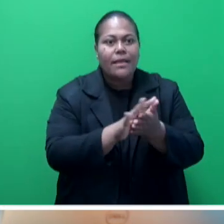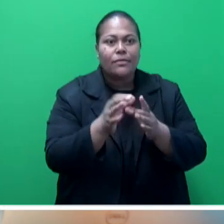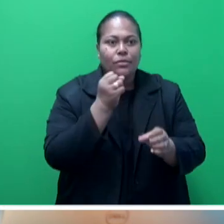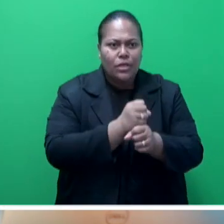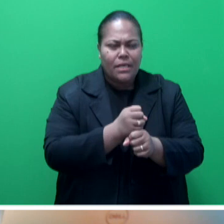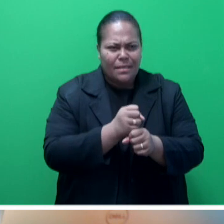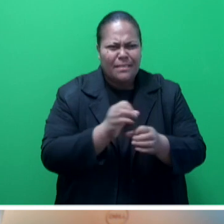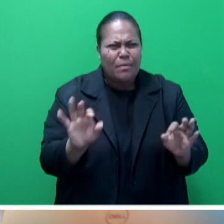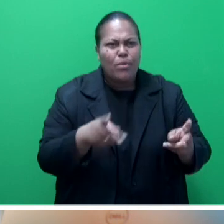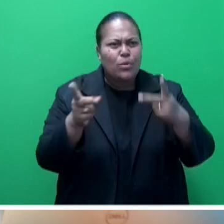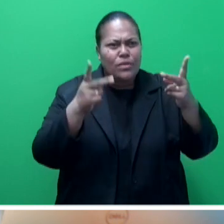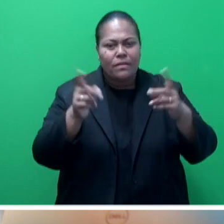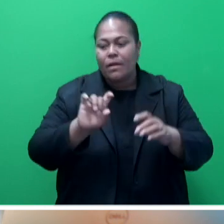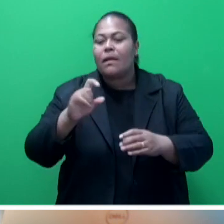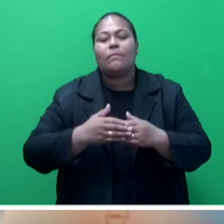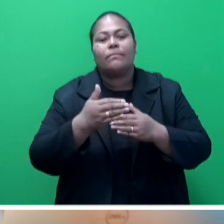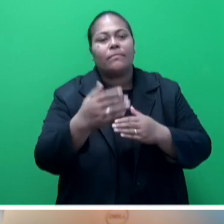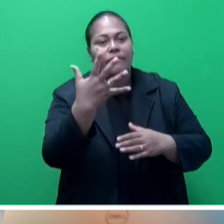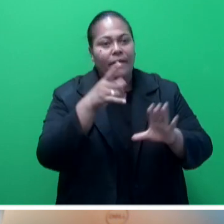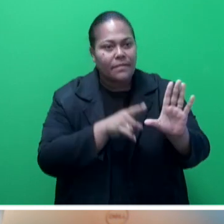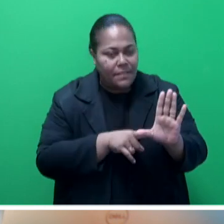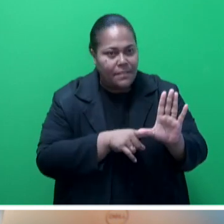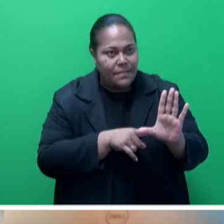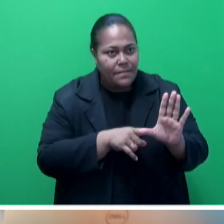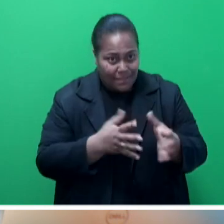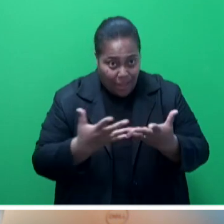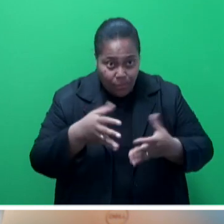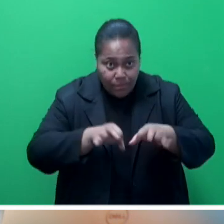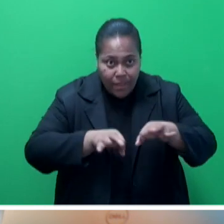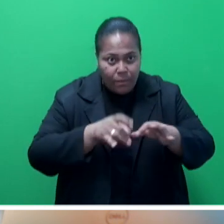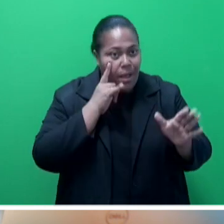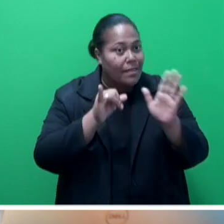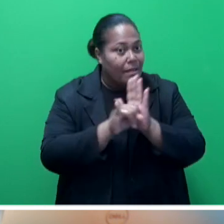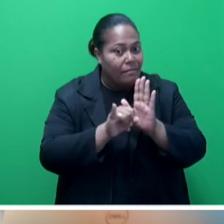next 5 years. The ERPA has identified an area of